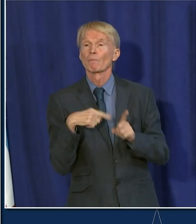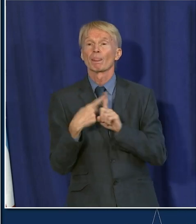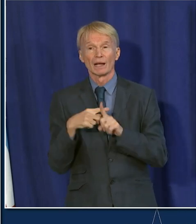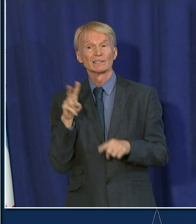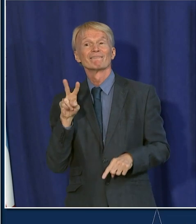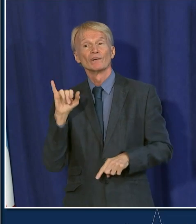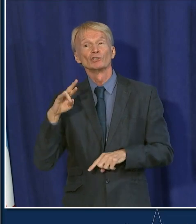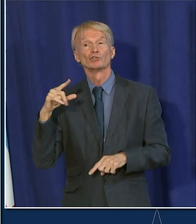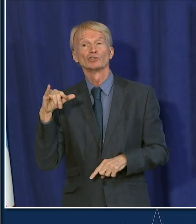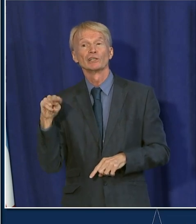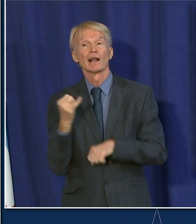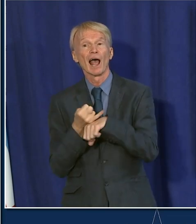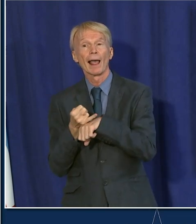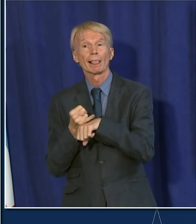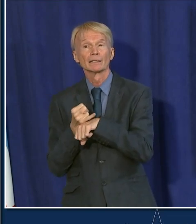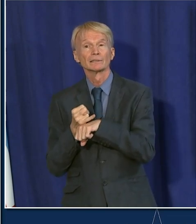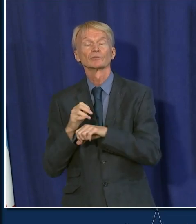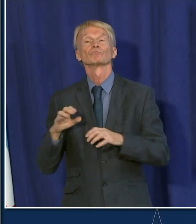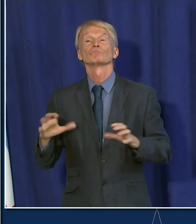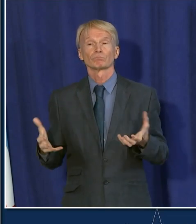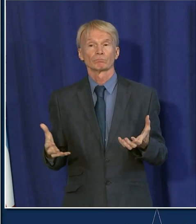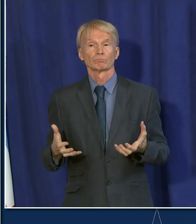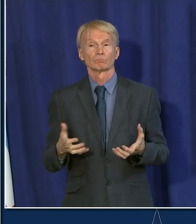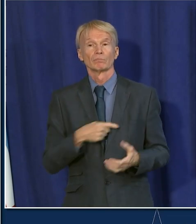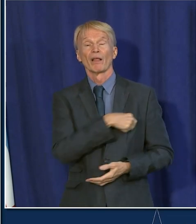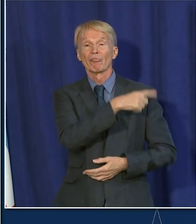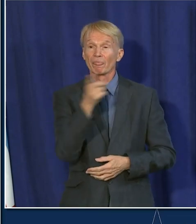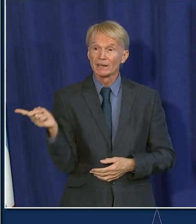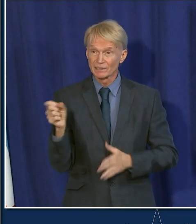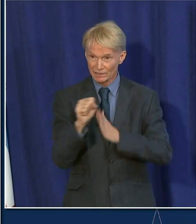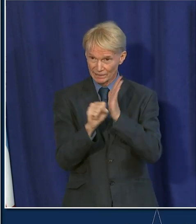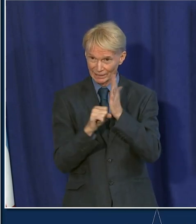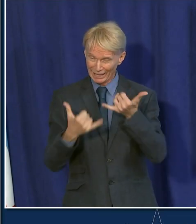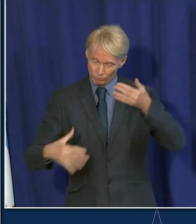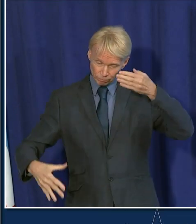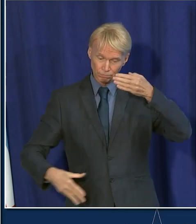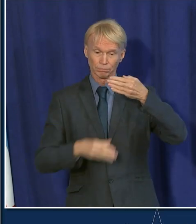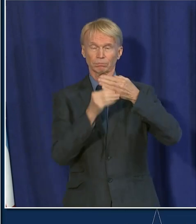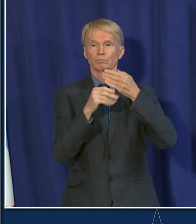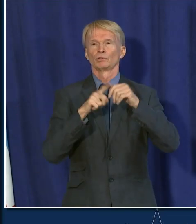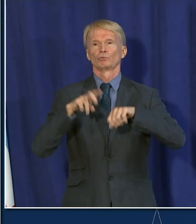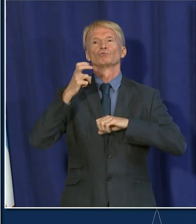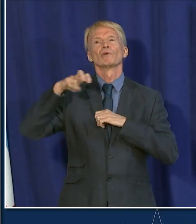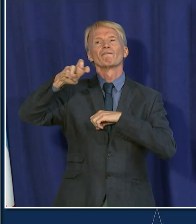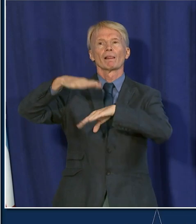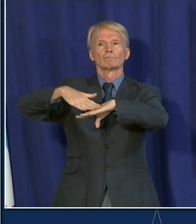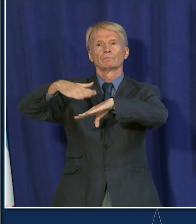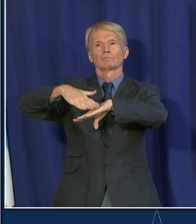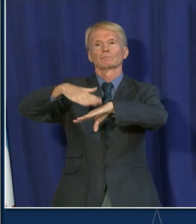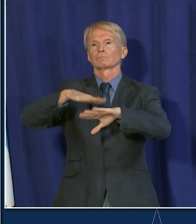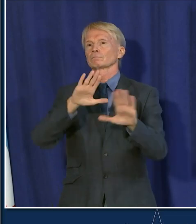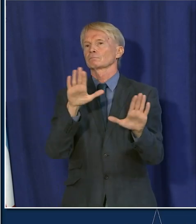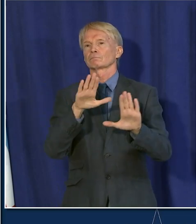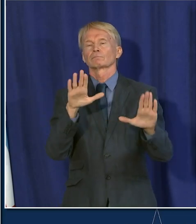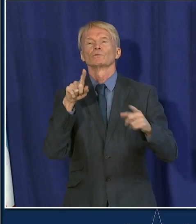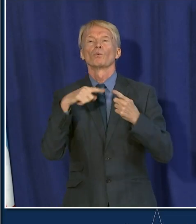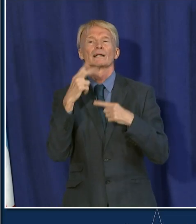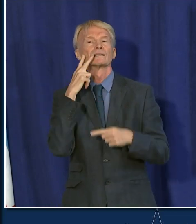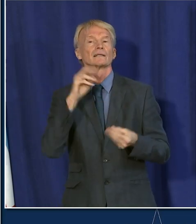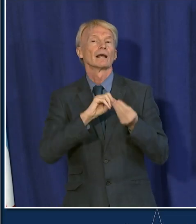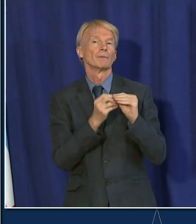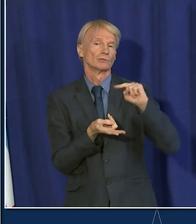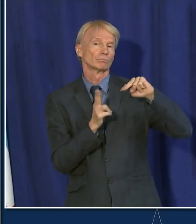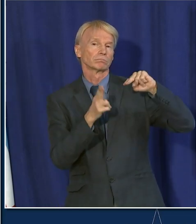Islands. As a reminder, these states are added to the travel advisory list when they are seeing surges